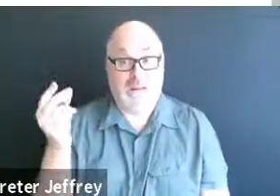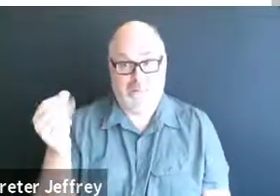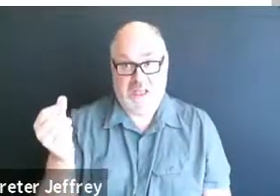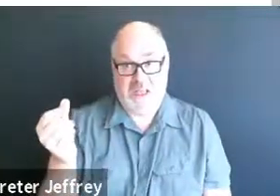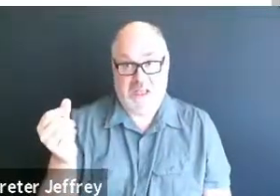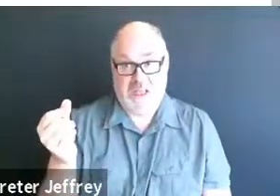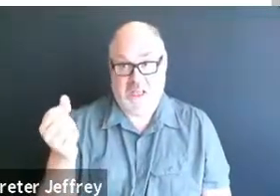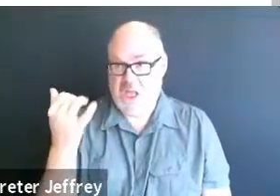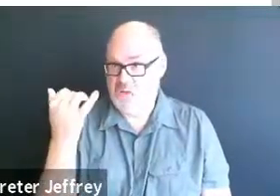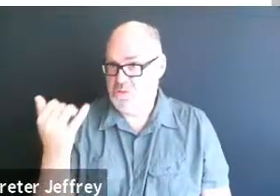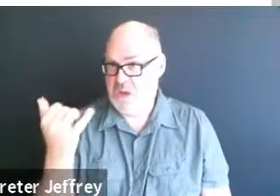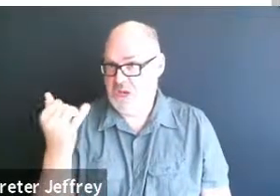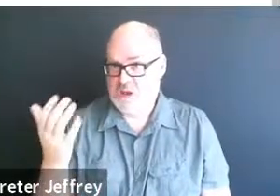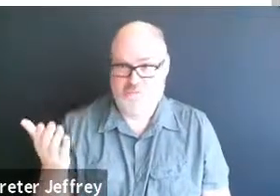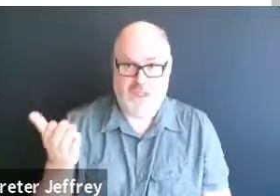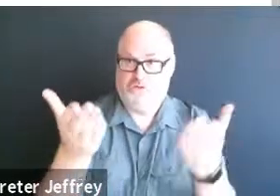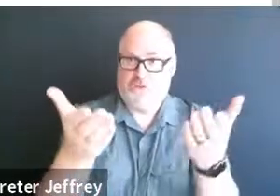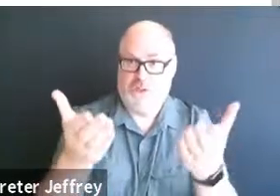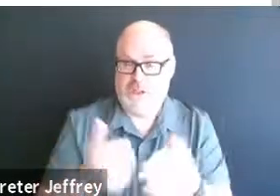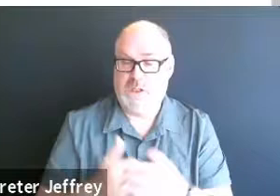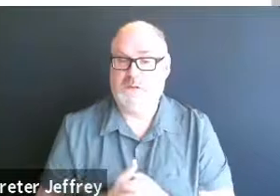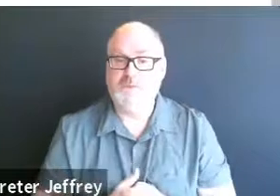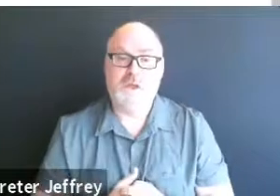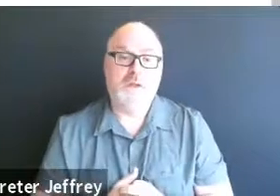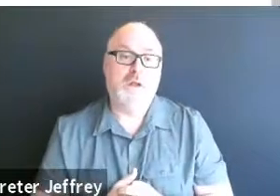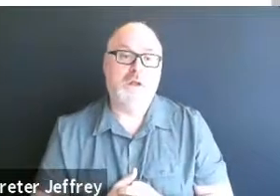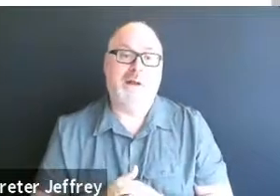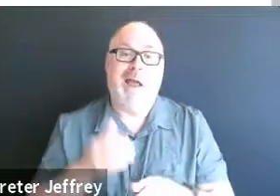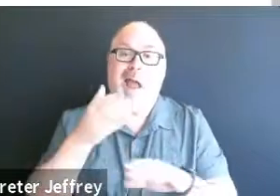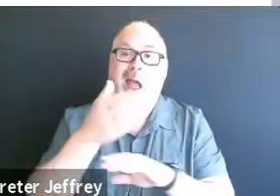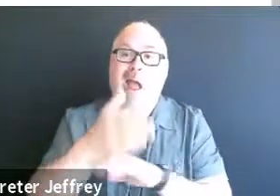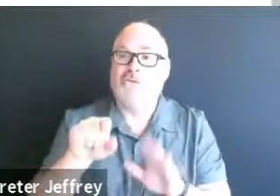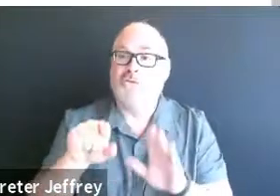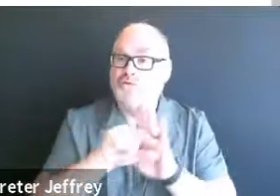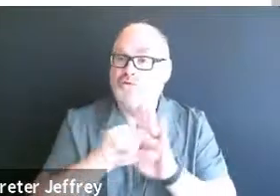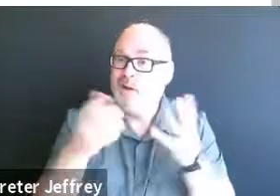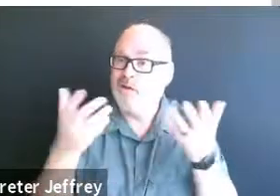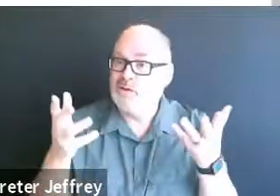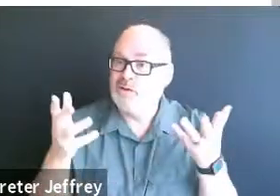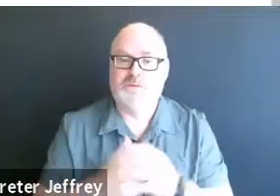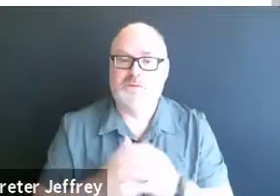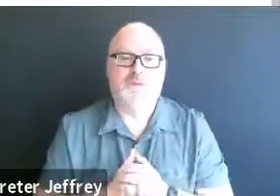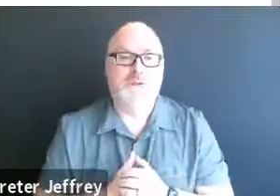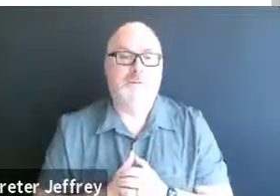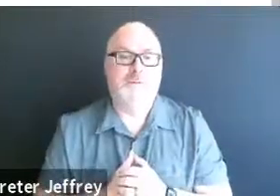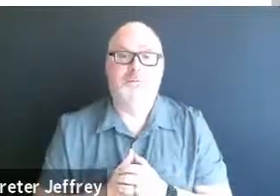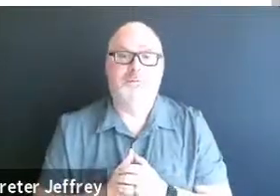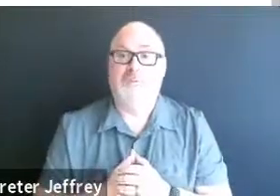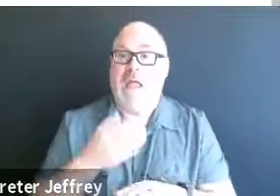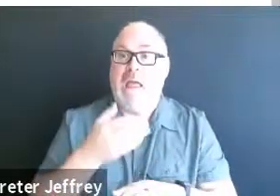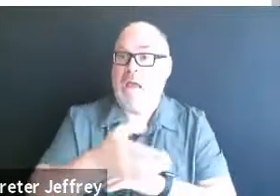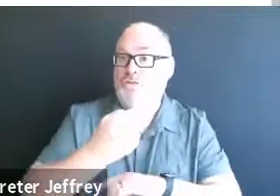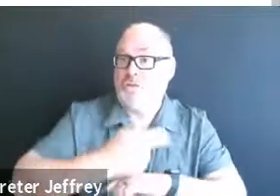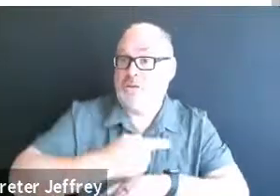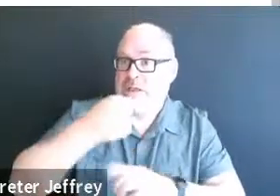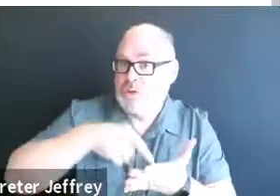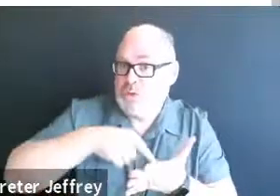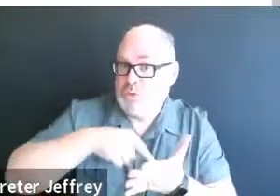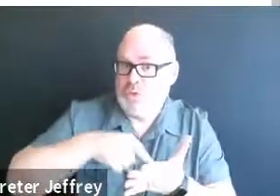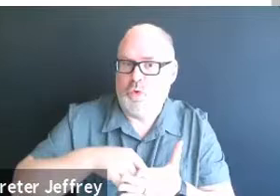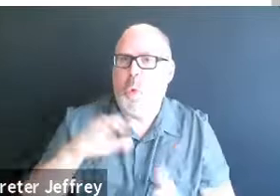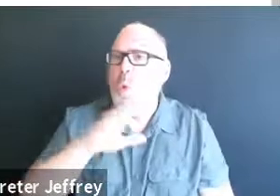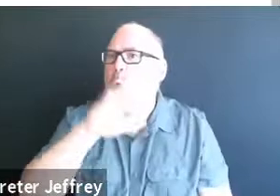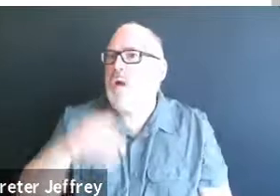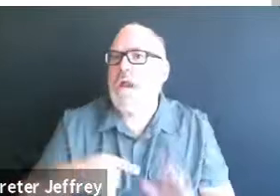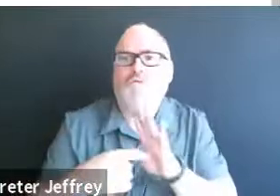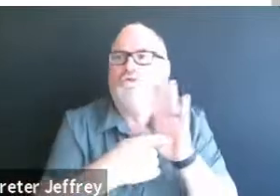to receive the report. Would you like them to see it right after they hand in an assignment, after you've graded the assignment, after the